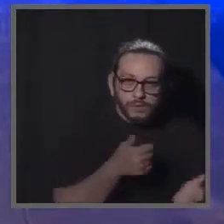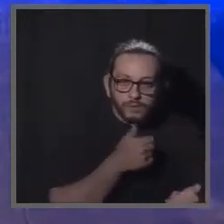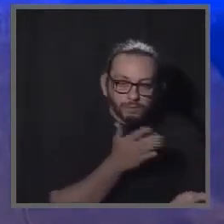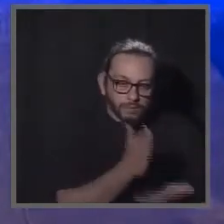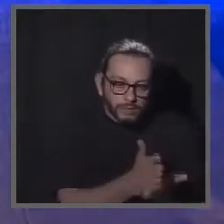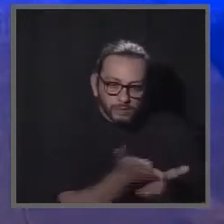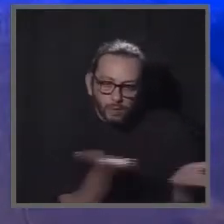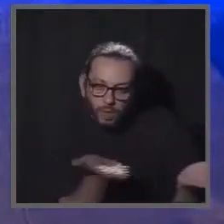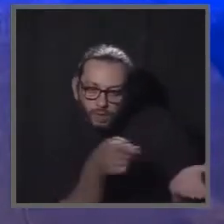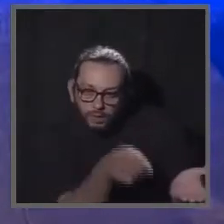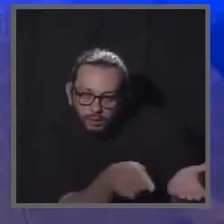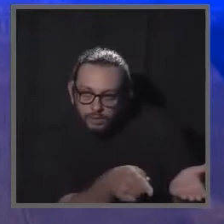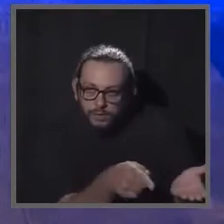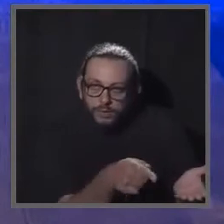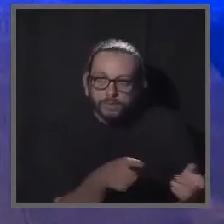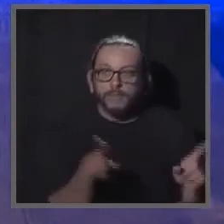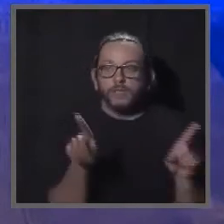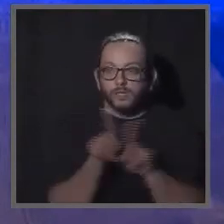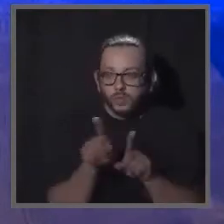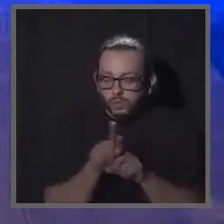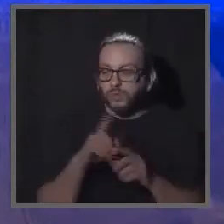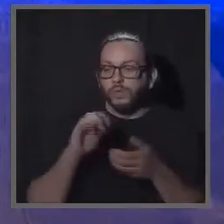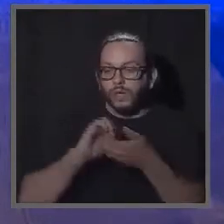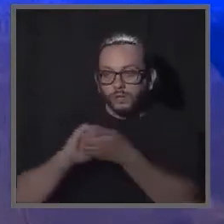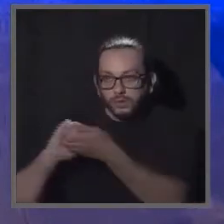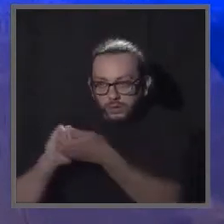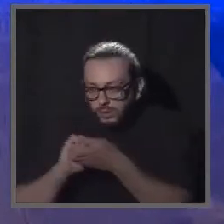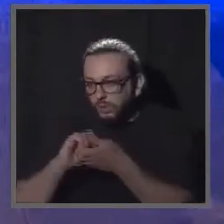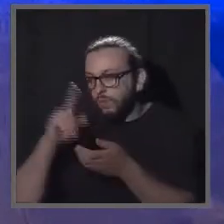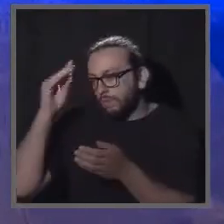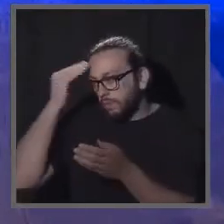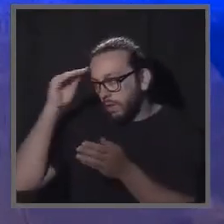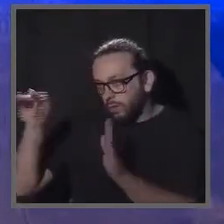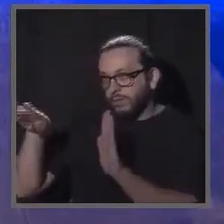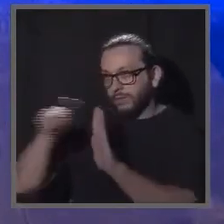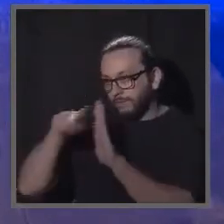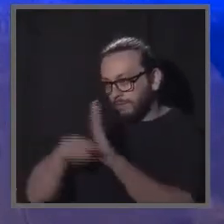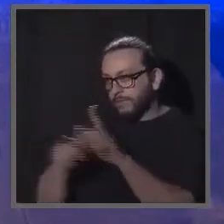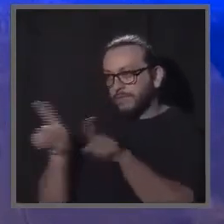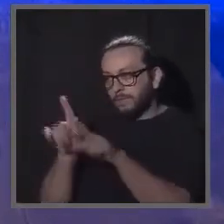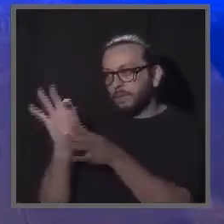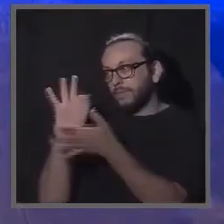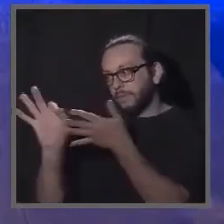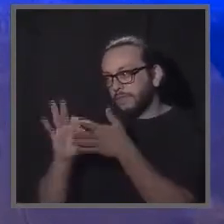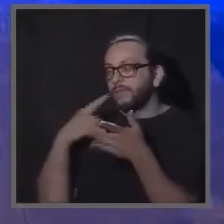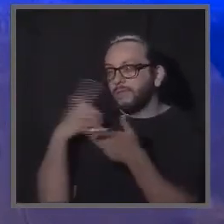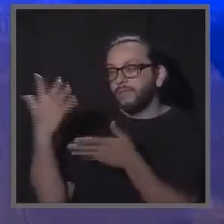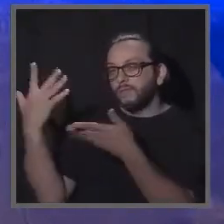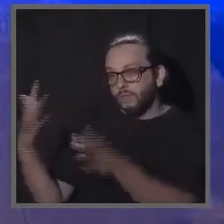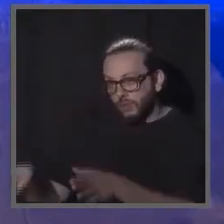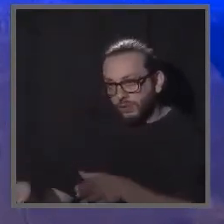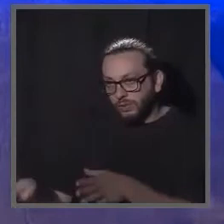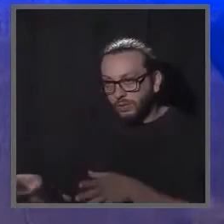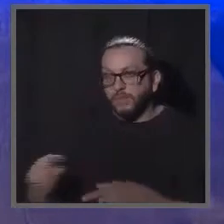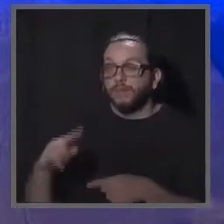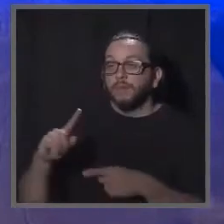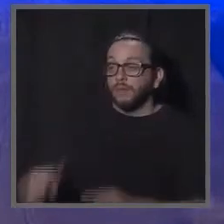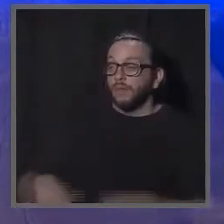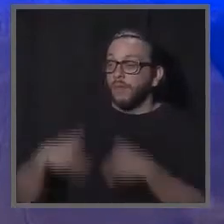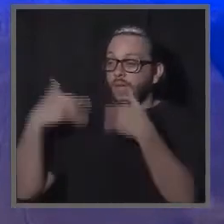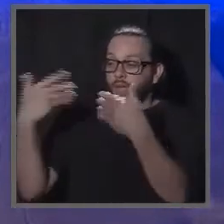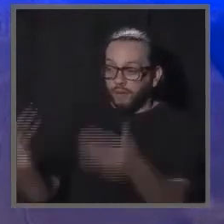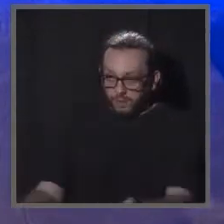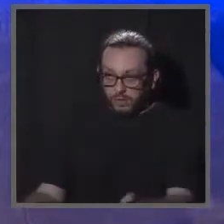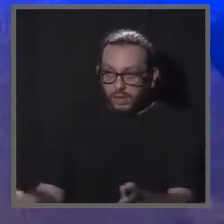EU institutions and member states. Then we have a number of recommendations addressed to